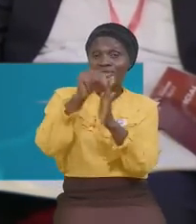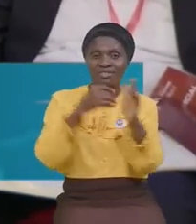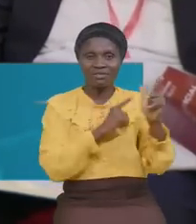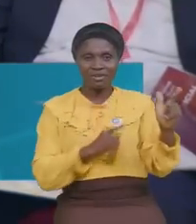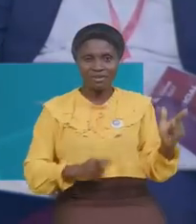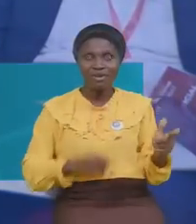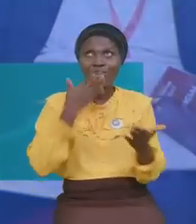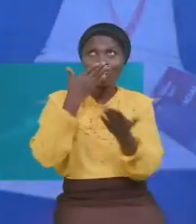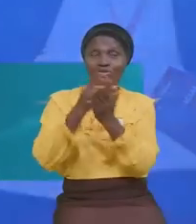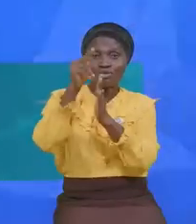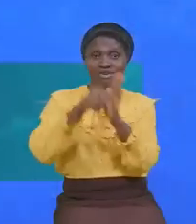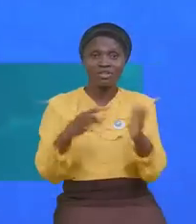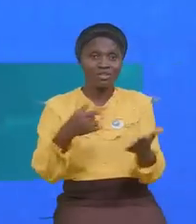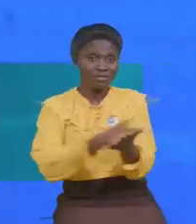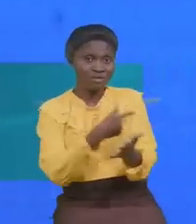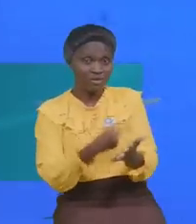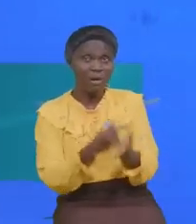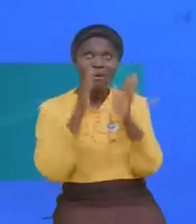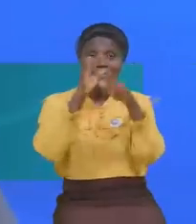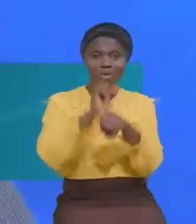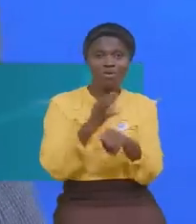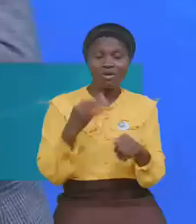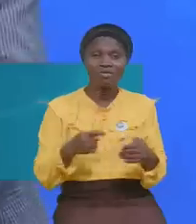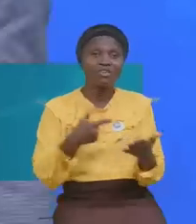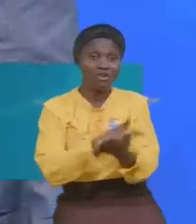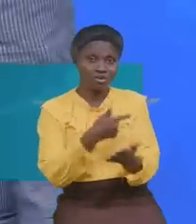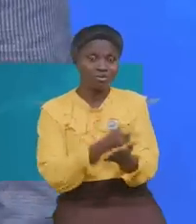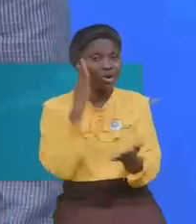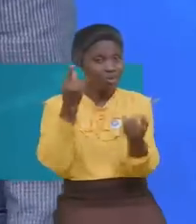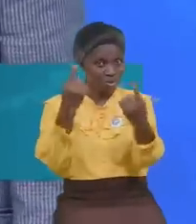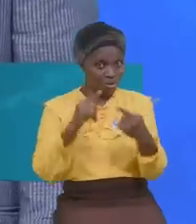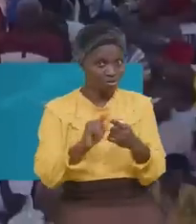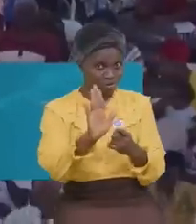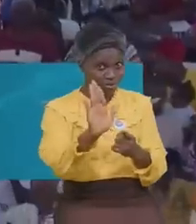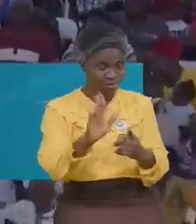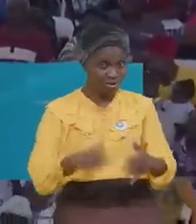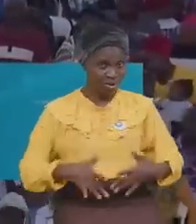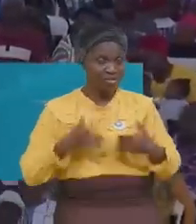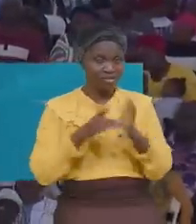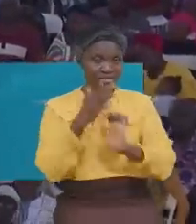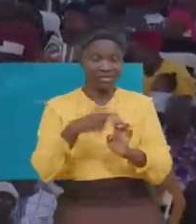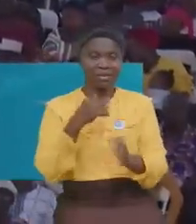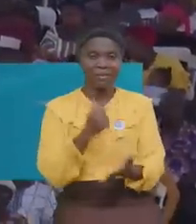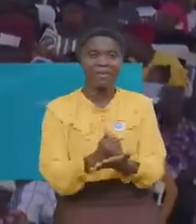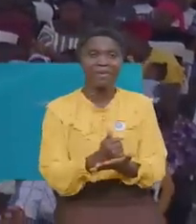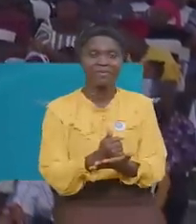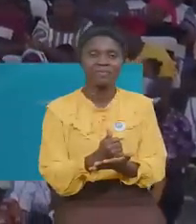of the gospel, the miracle of the gospel will come to your very life there.